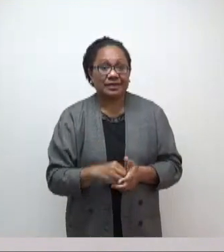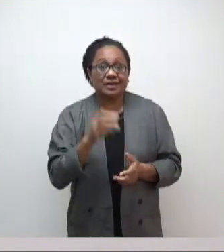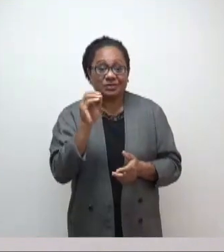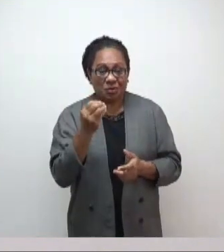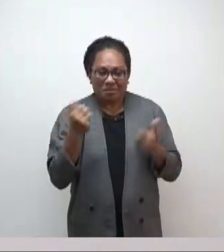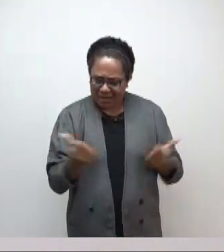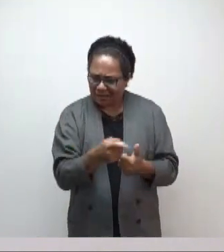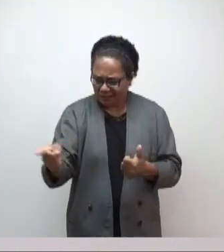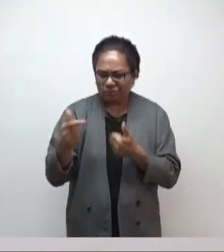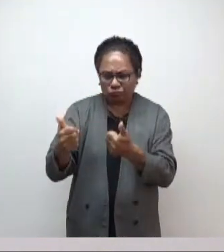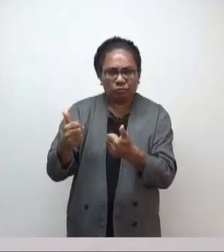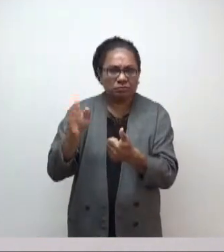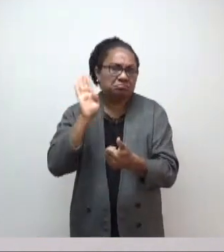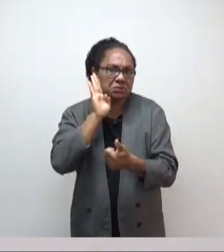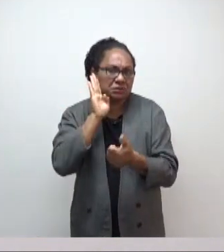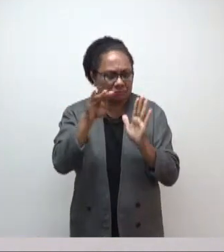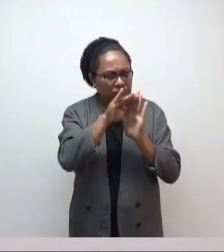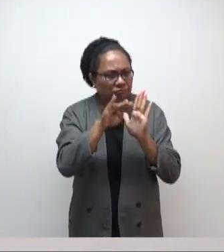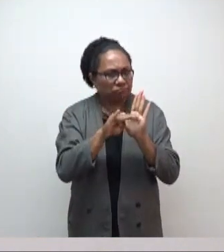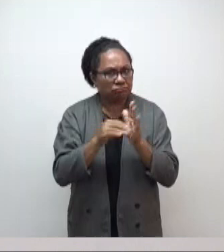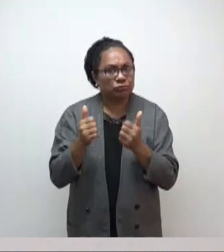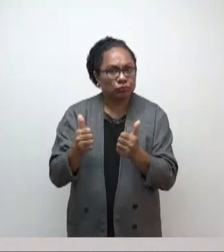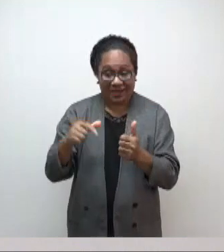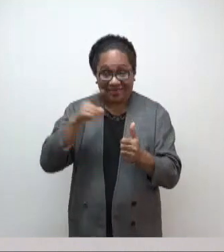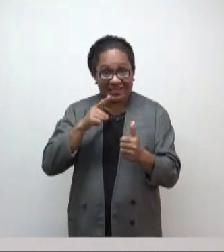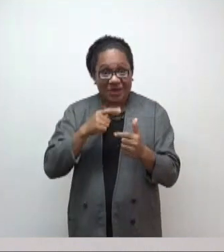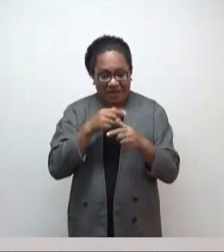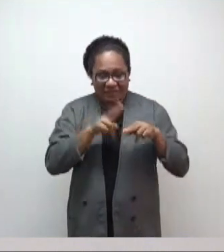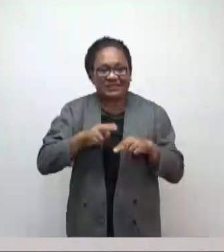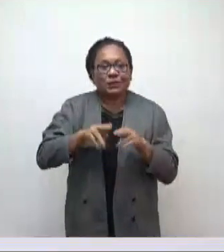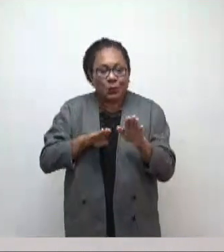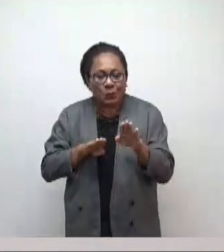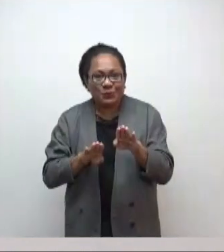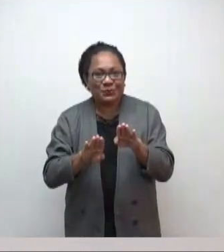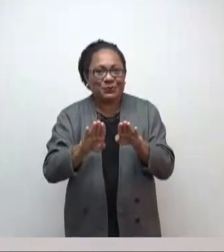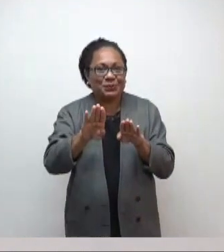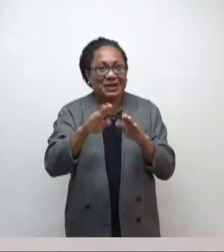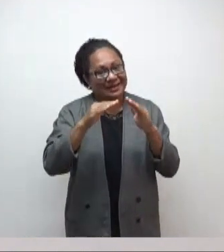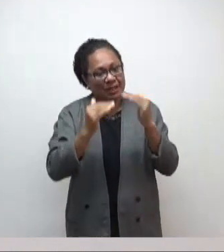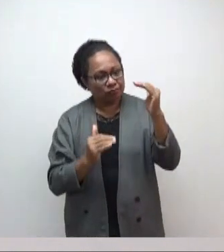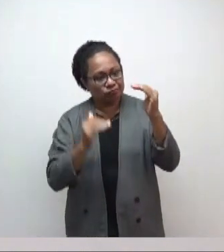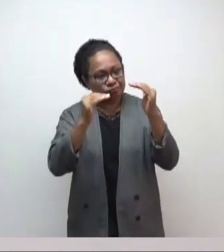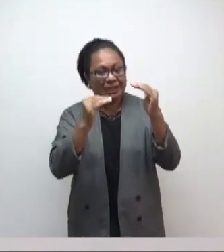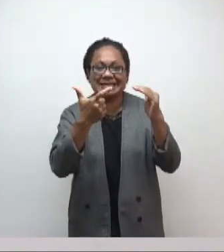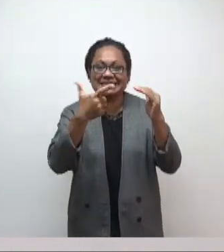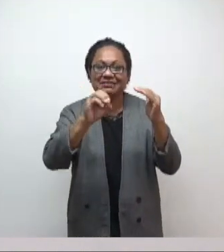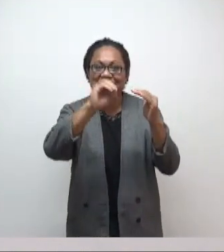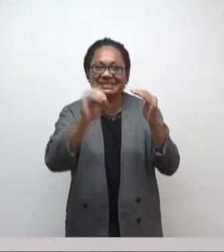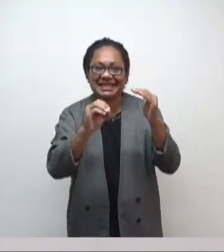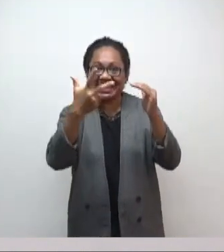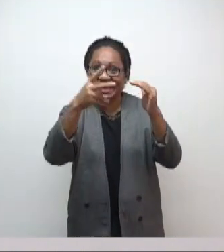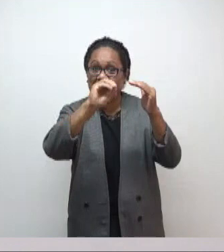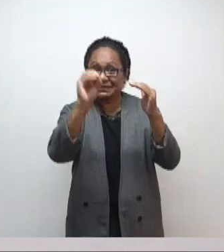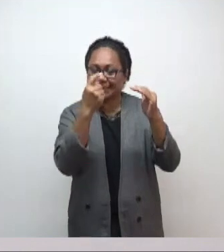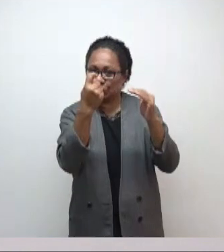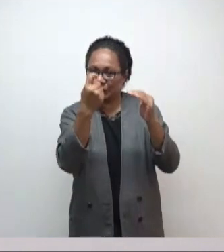deadly outbreak, and that has put us on track to hit the 70% and 80% thresholds for the